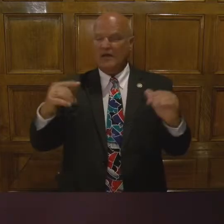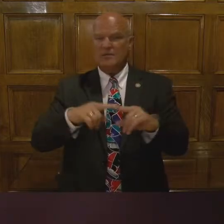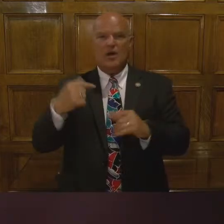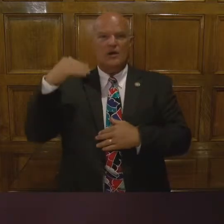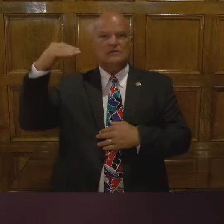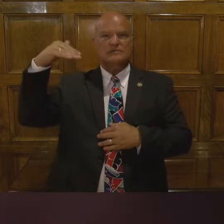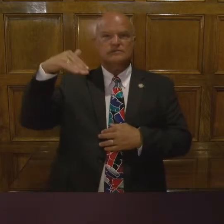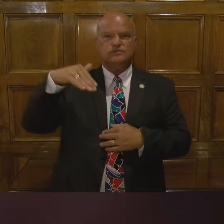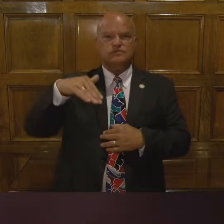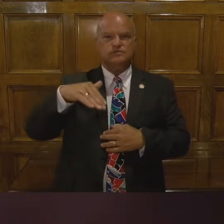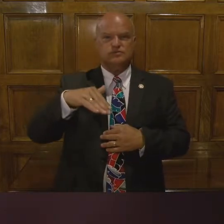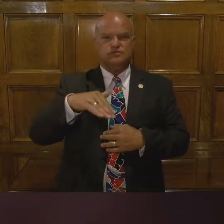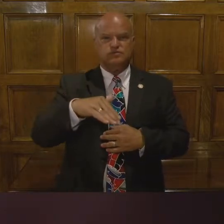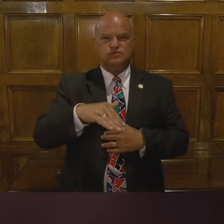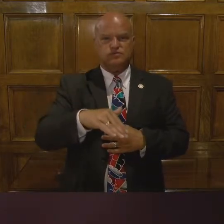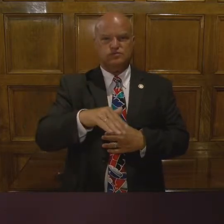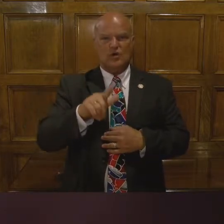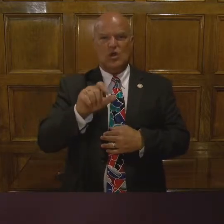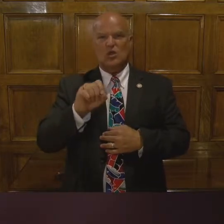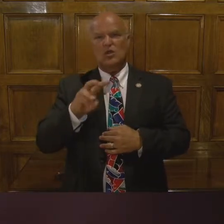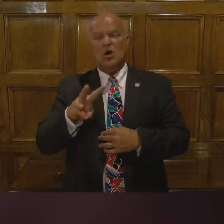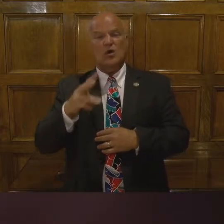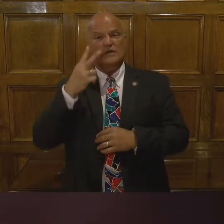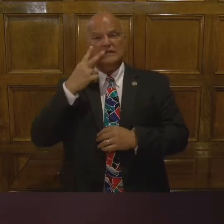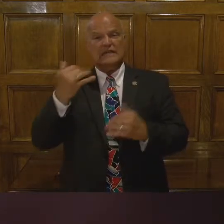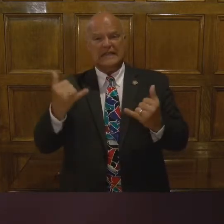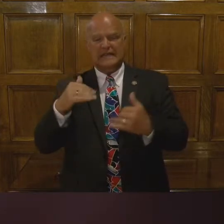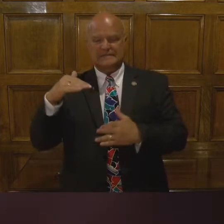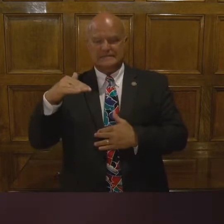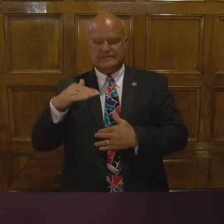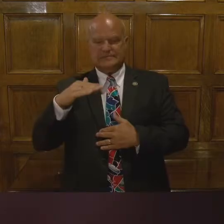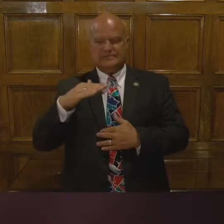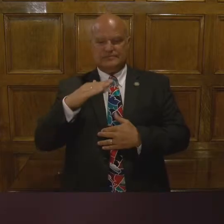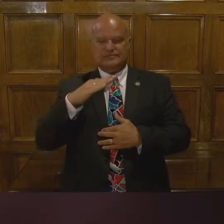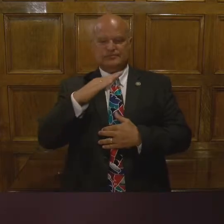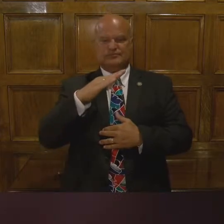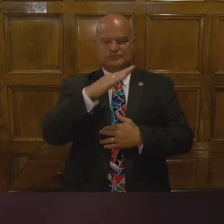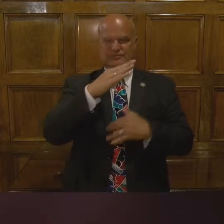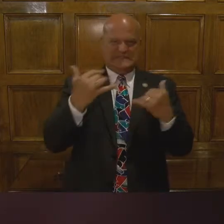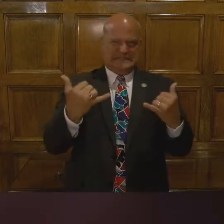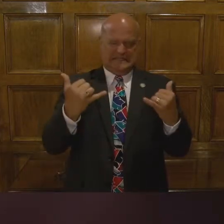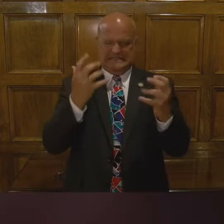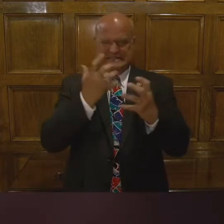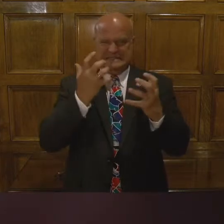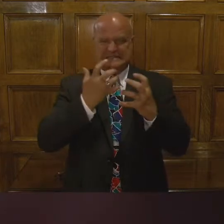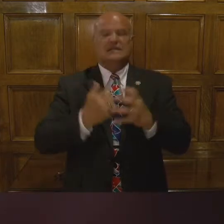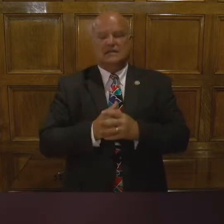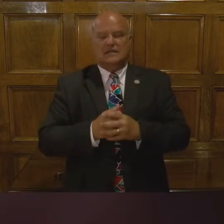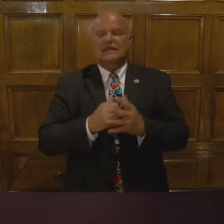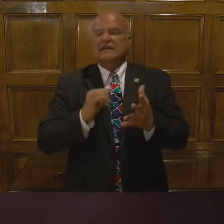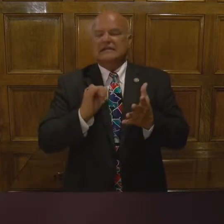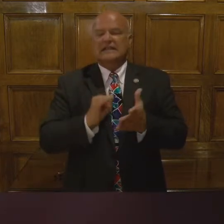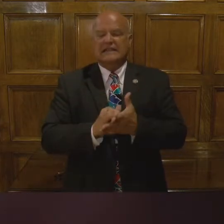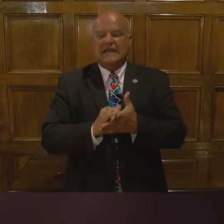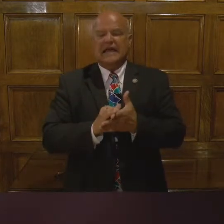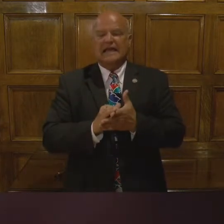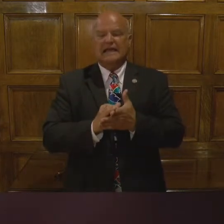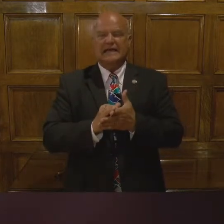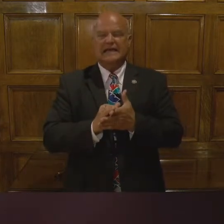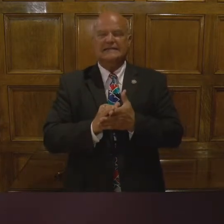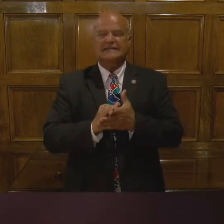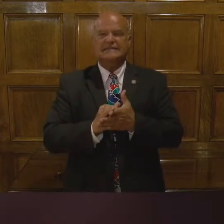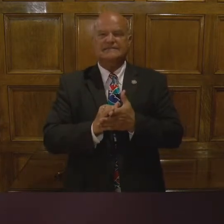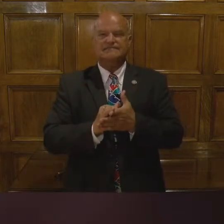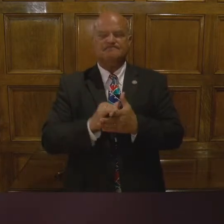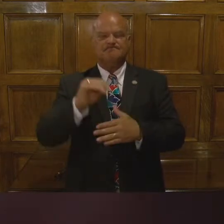We came down to a very low level, and you can see that we're inching back up. And so that should be